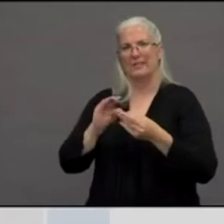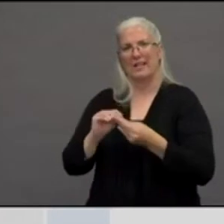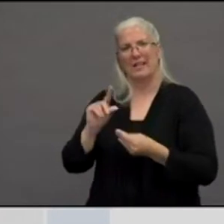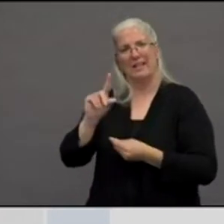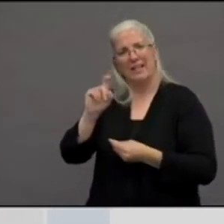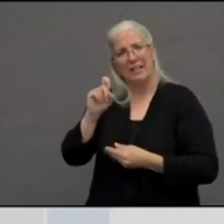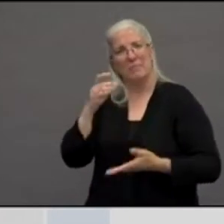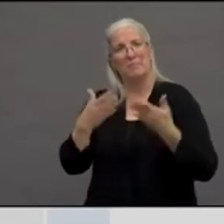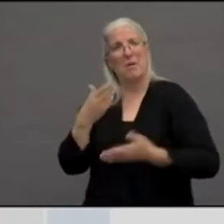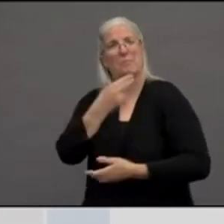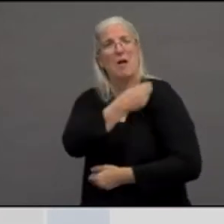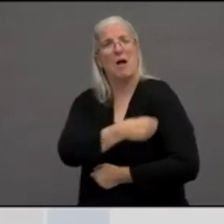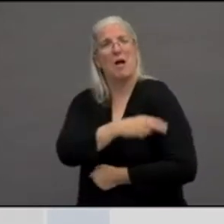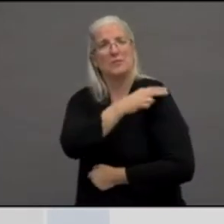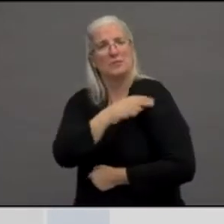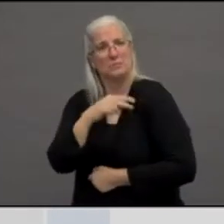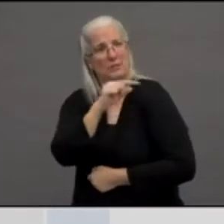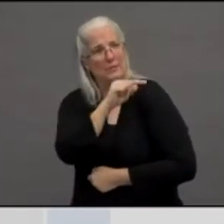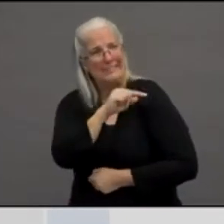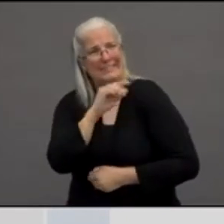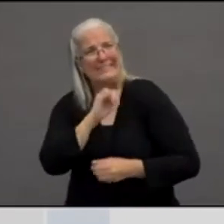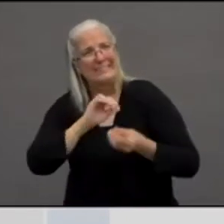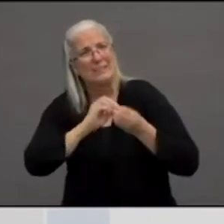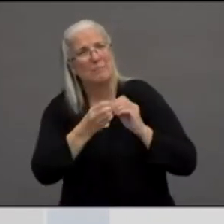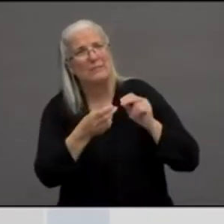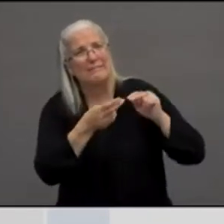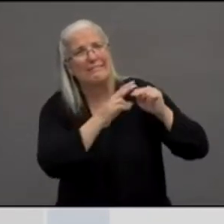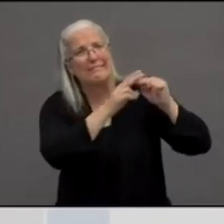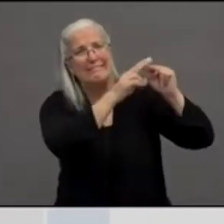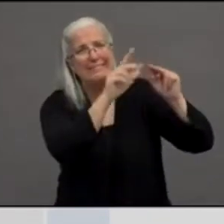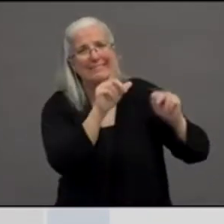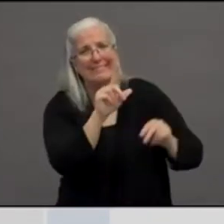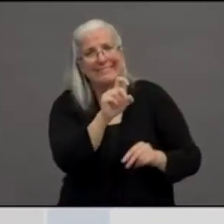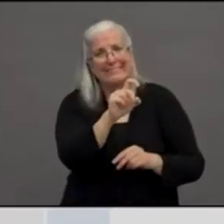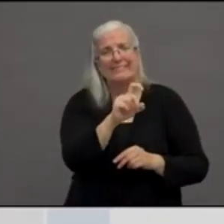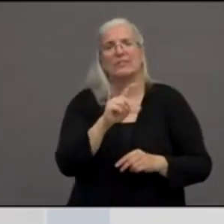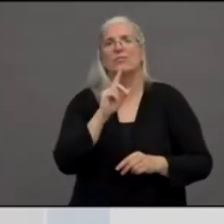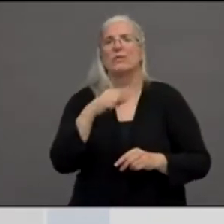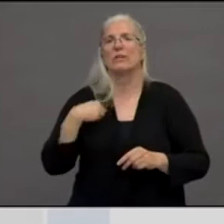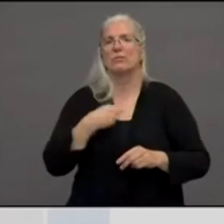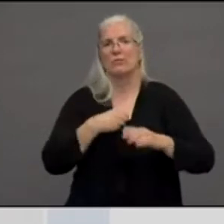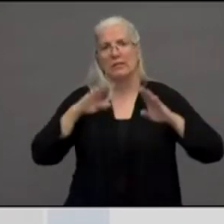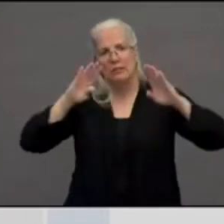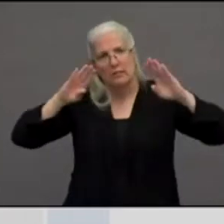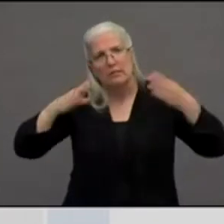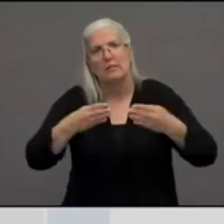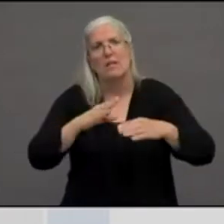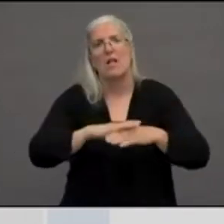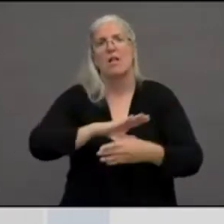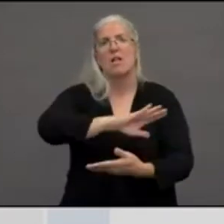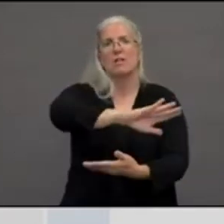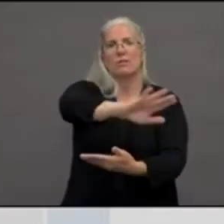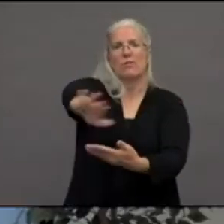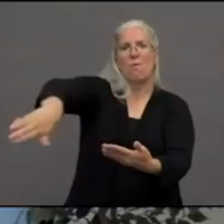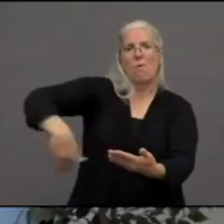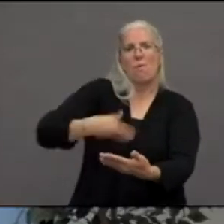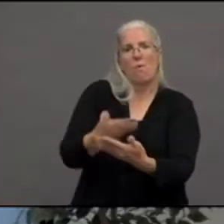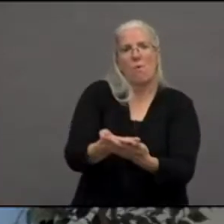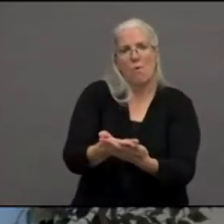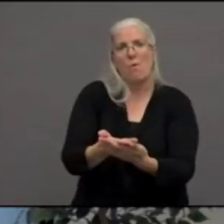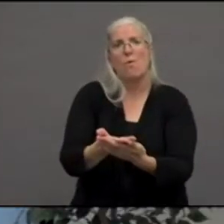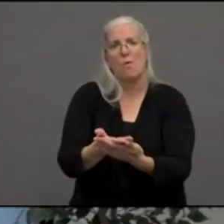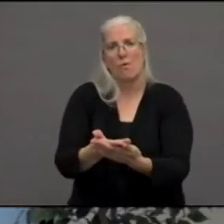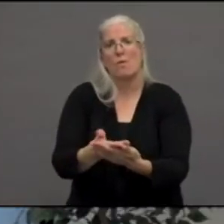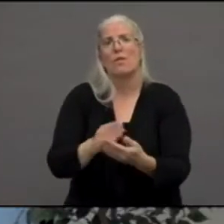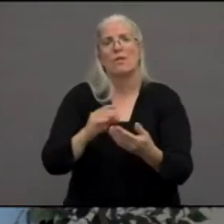up, but what we should focus on is getting the overall numbers down. Absolutely. In the county and slowing the spread, and that's going